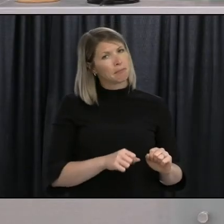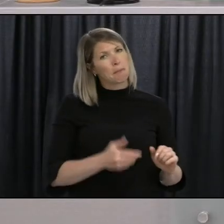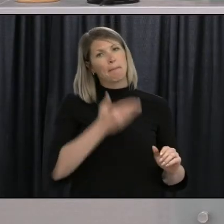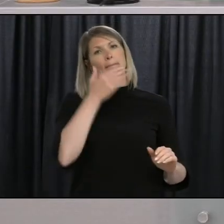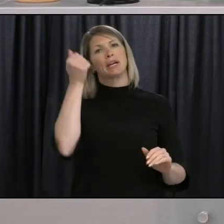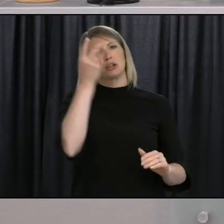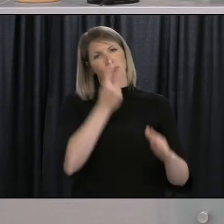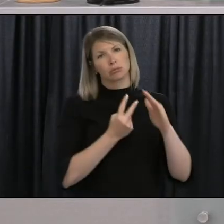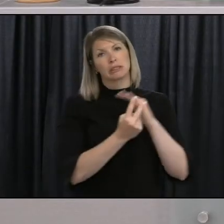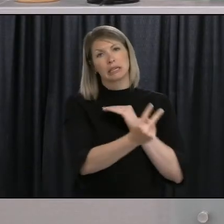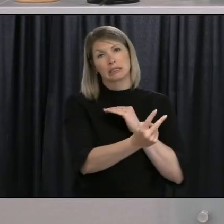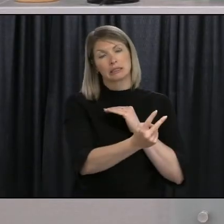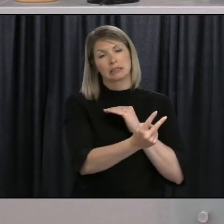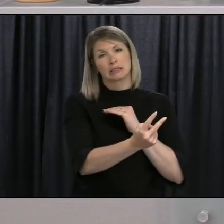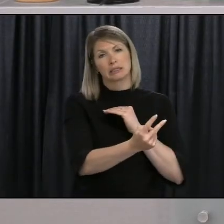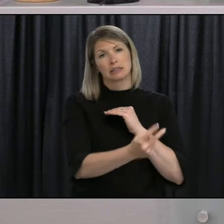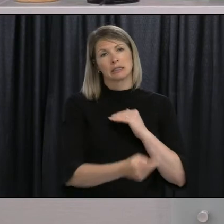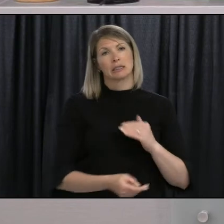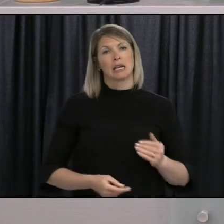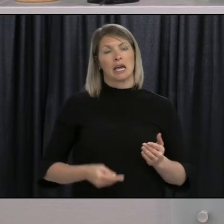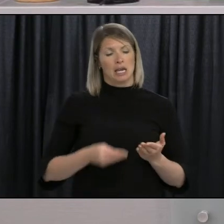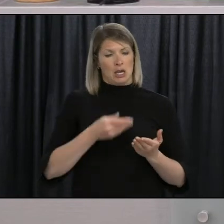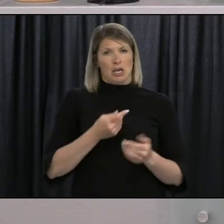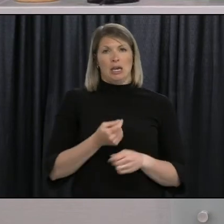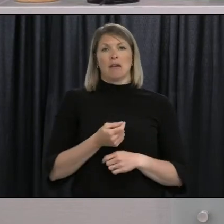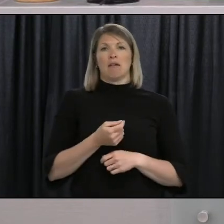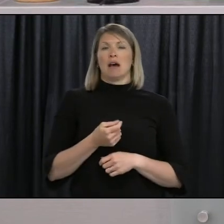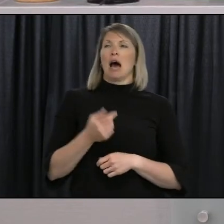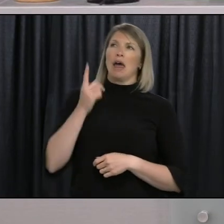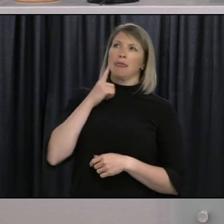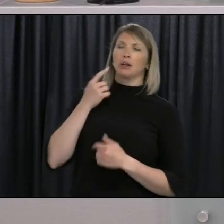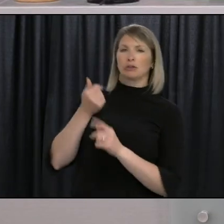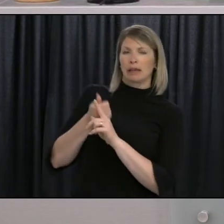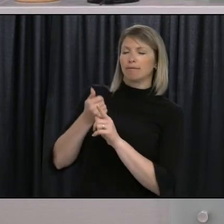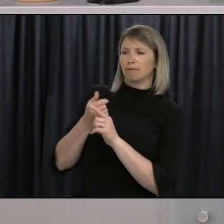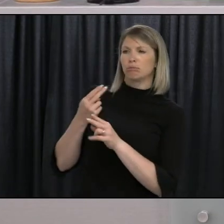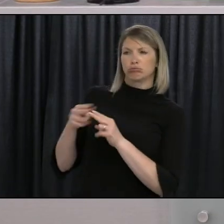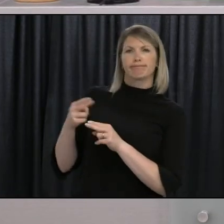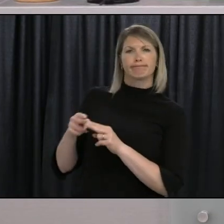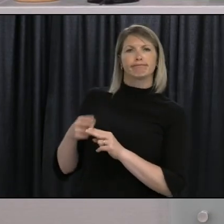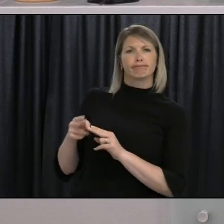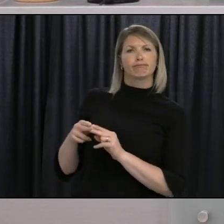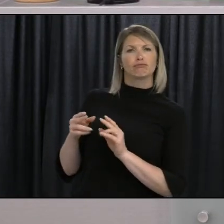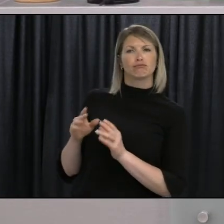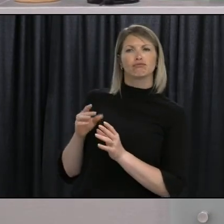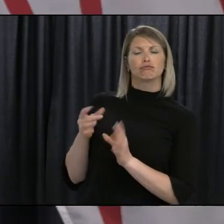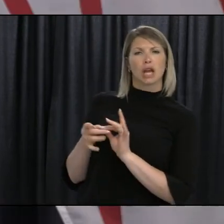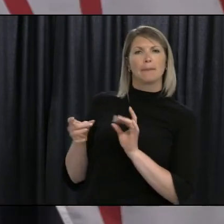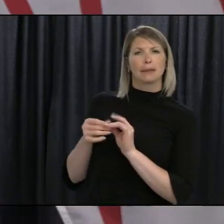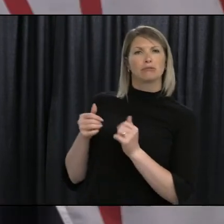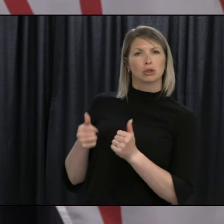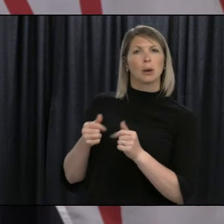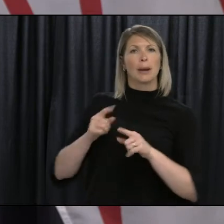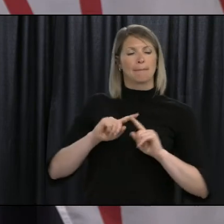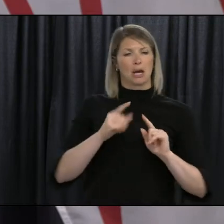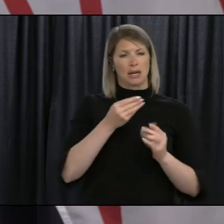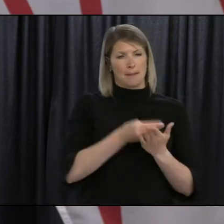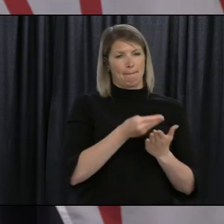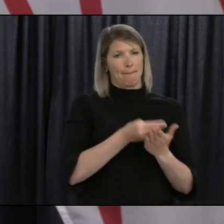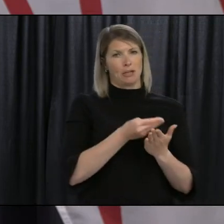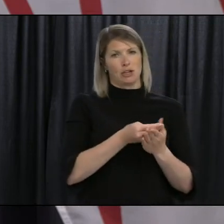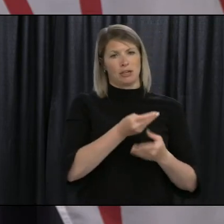points. A budget has a lot of assumptions in it. At this point, we would need to have informed assumptions